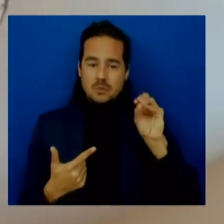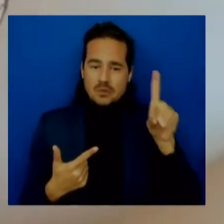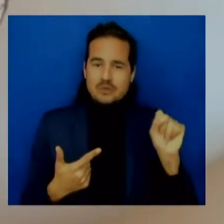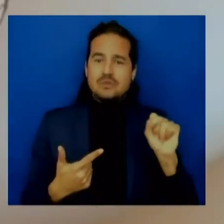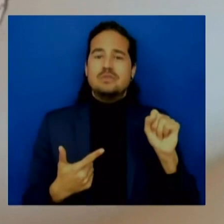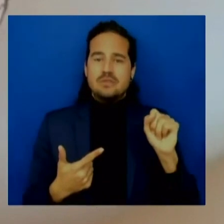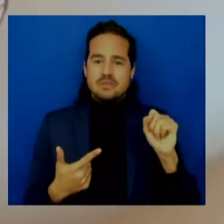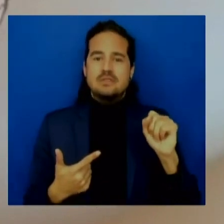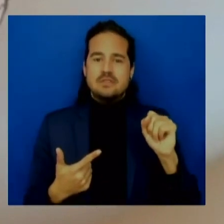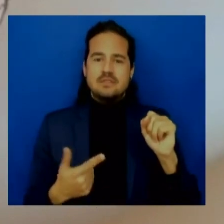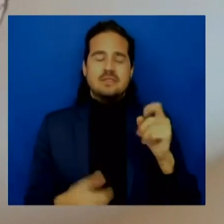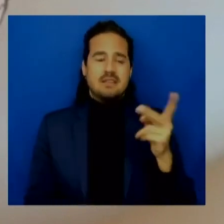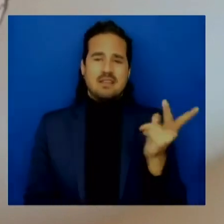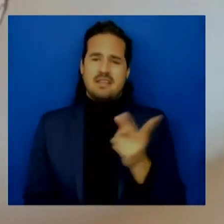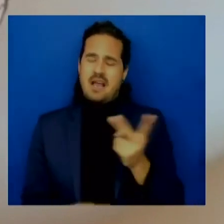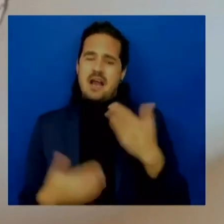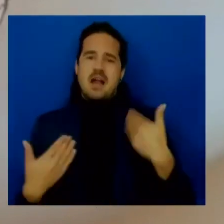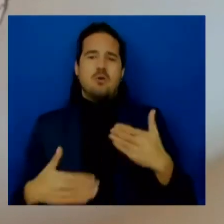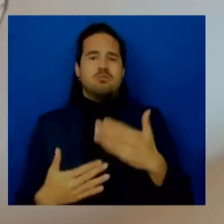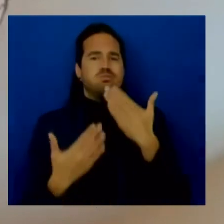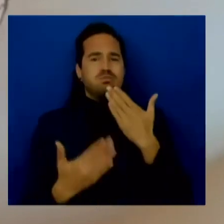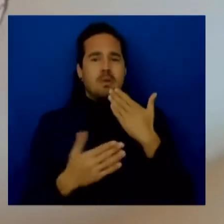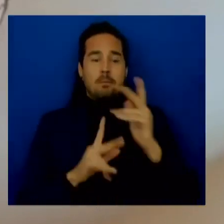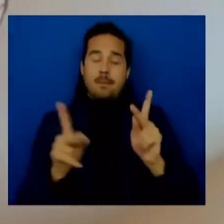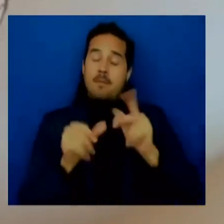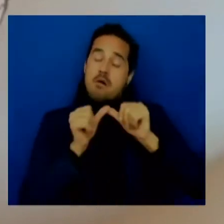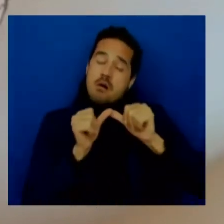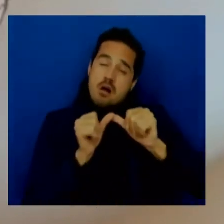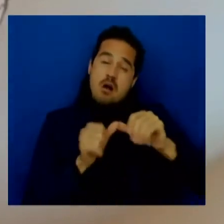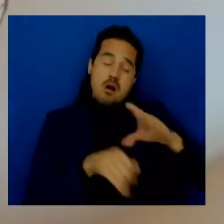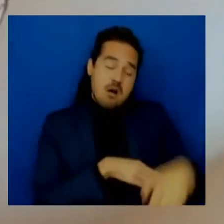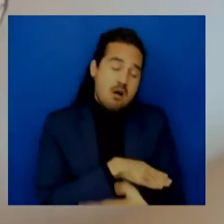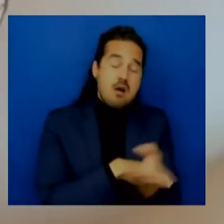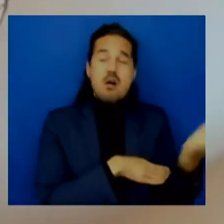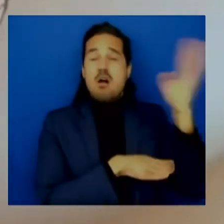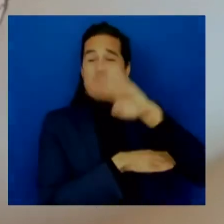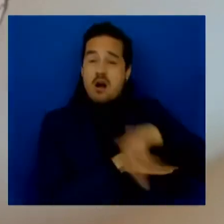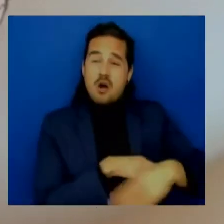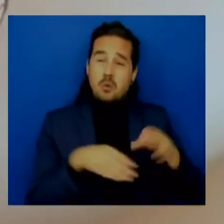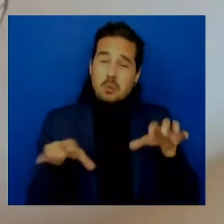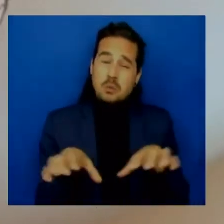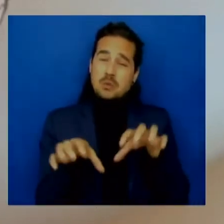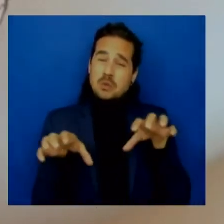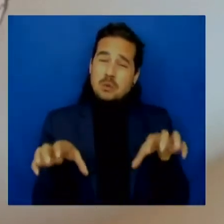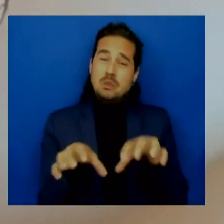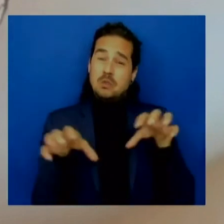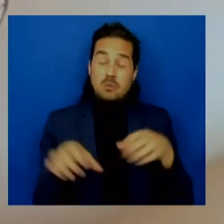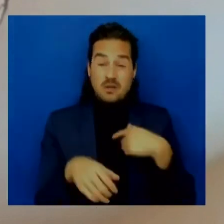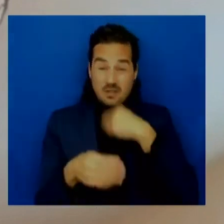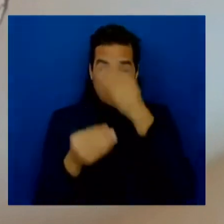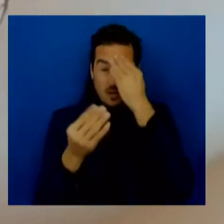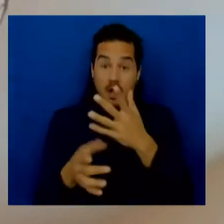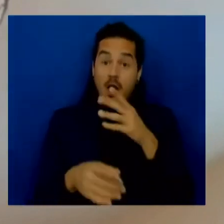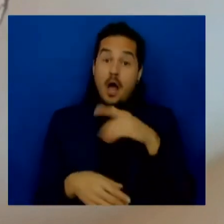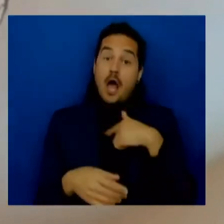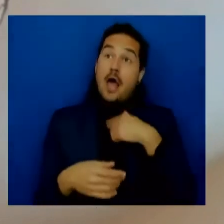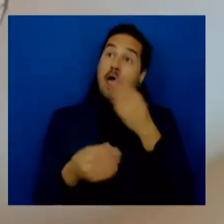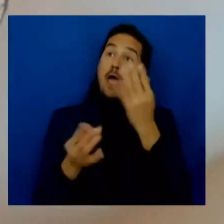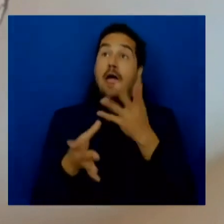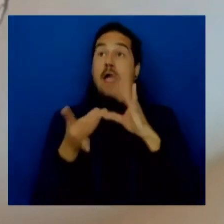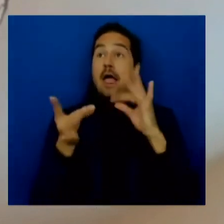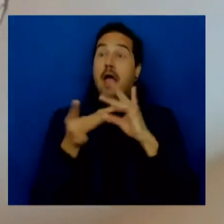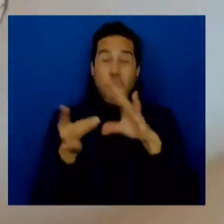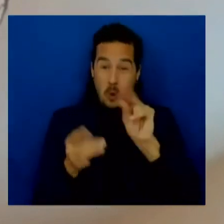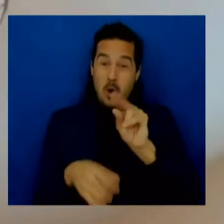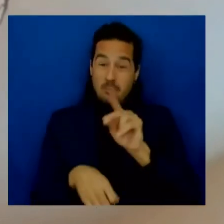2 weeks. I'm not kidding. So we're going to keep working together as a team. We're going to keep working with tenant advocates, other housing stakeholders,